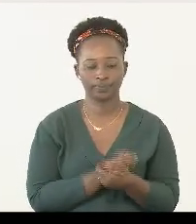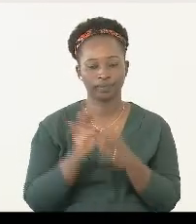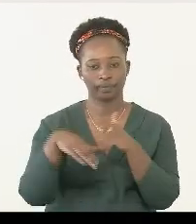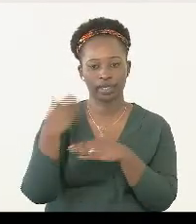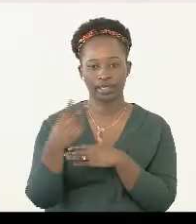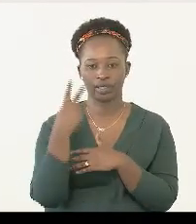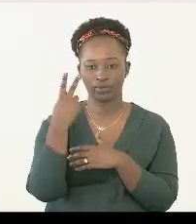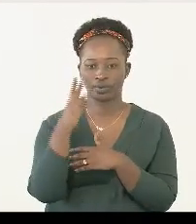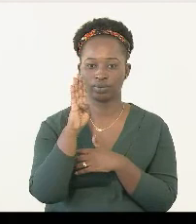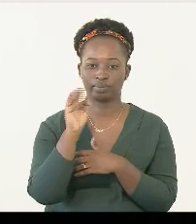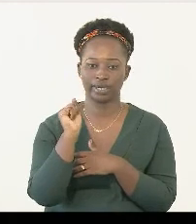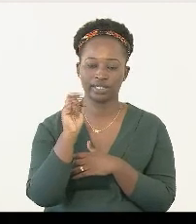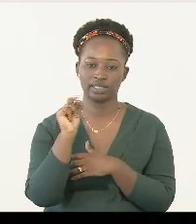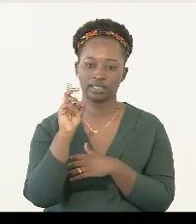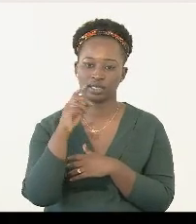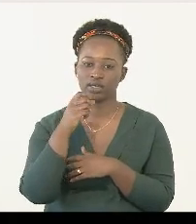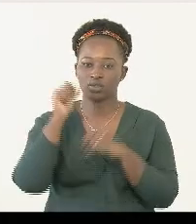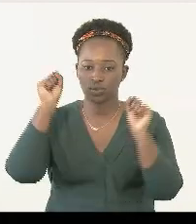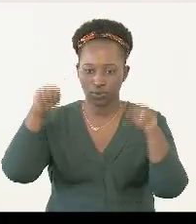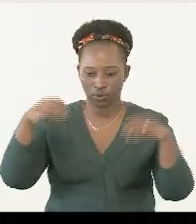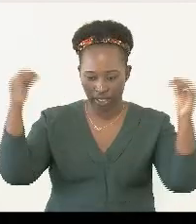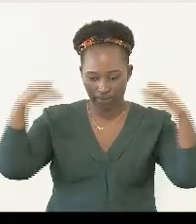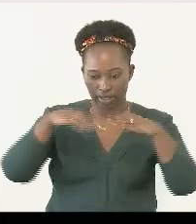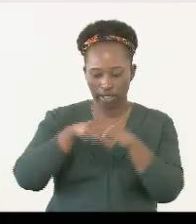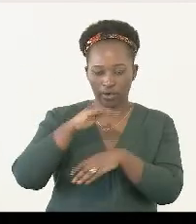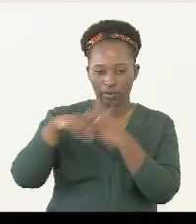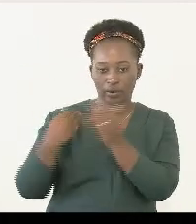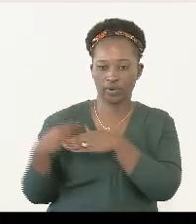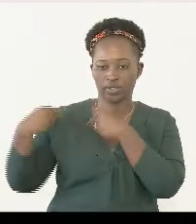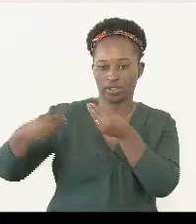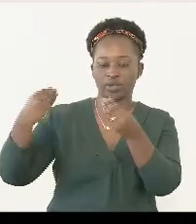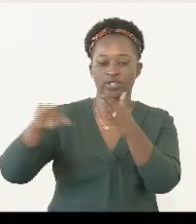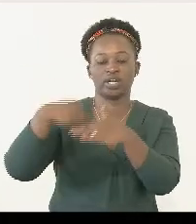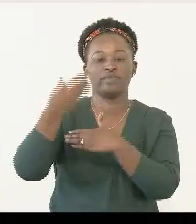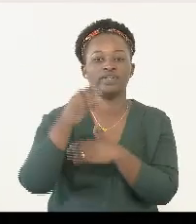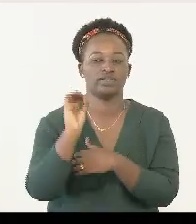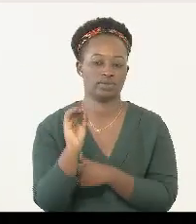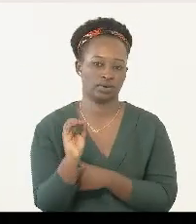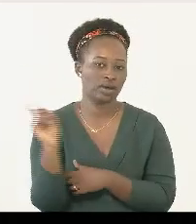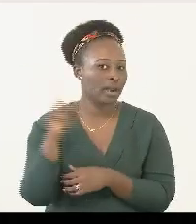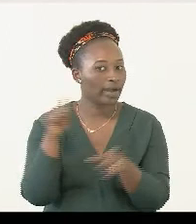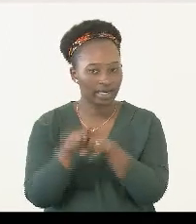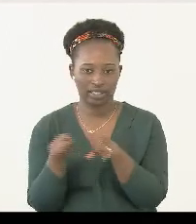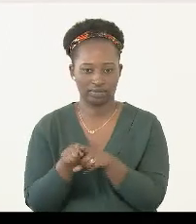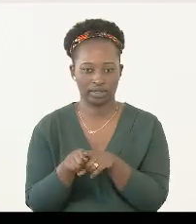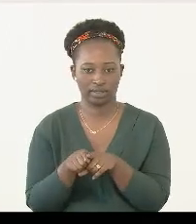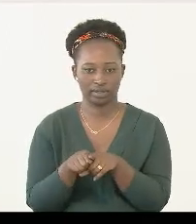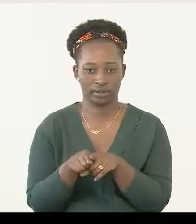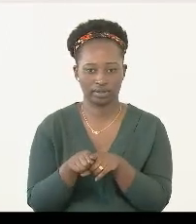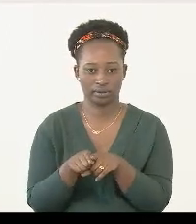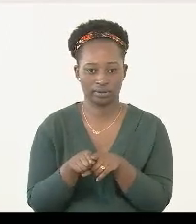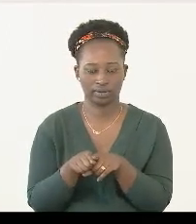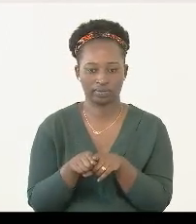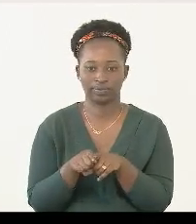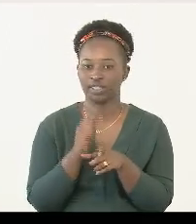then the two bands should appear in all generations after 0. But it's not the case. So it's falsified.